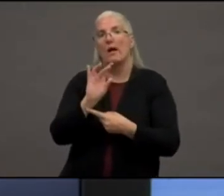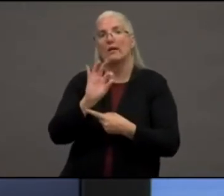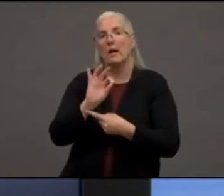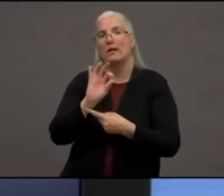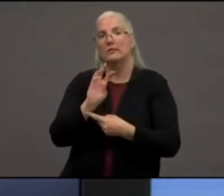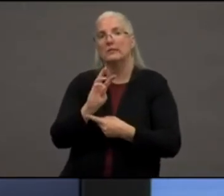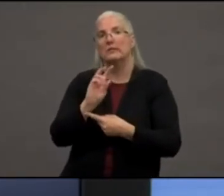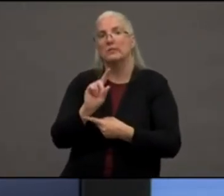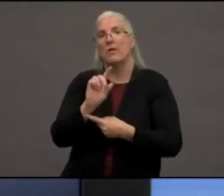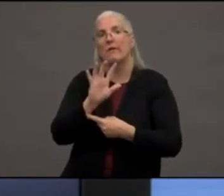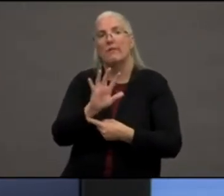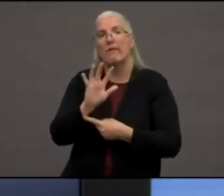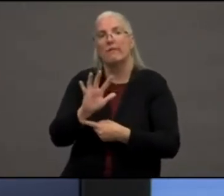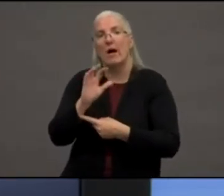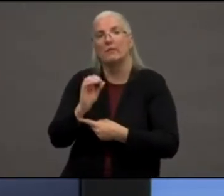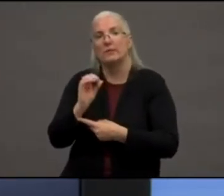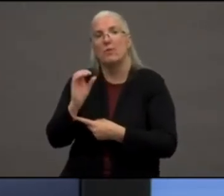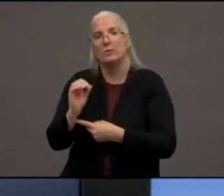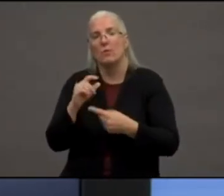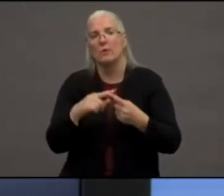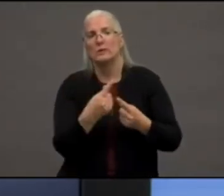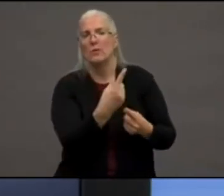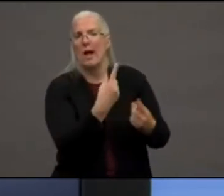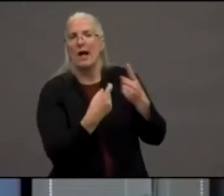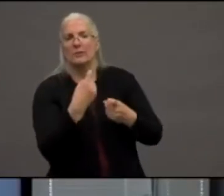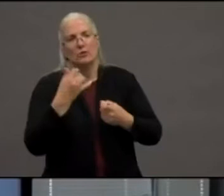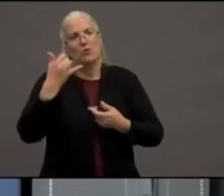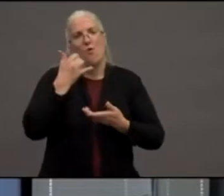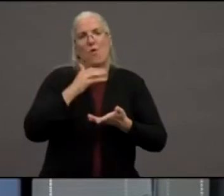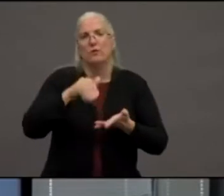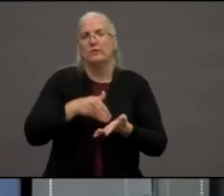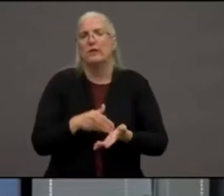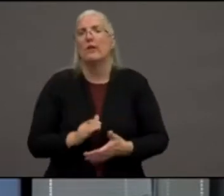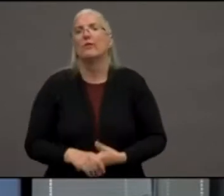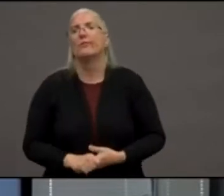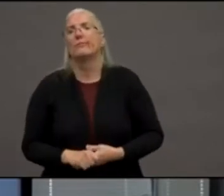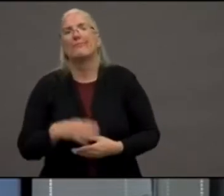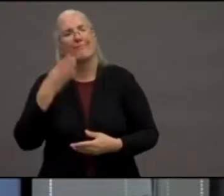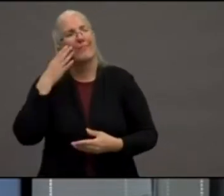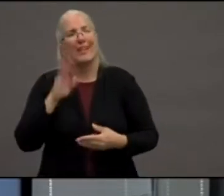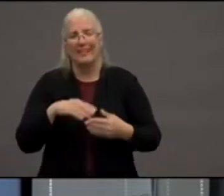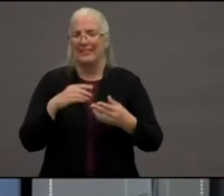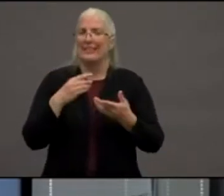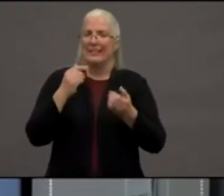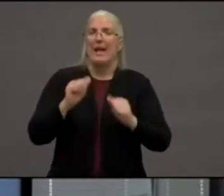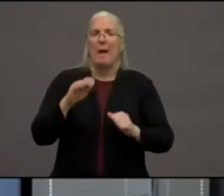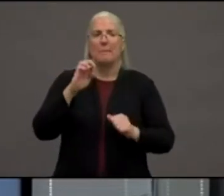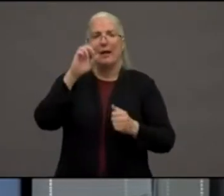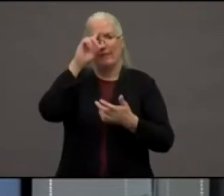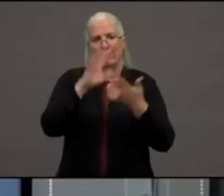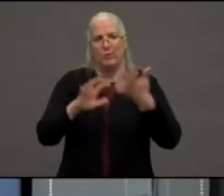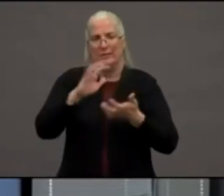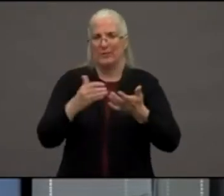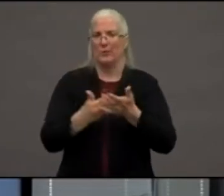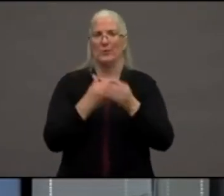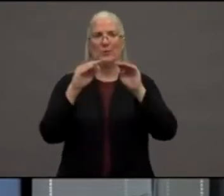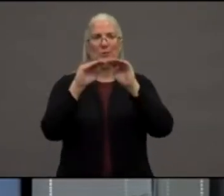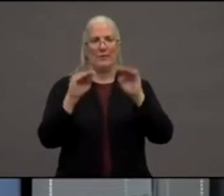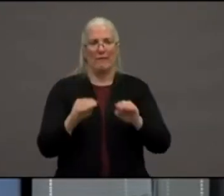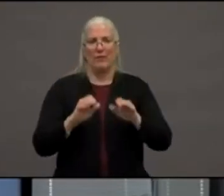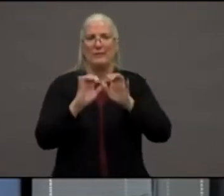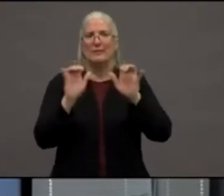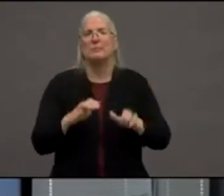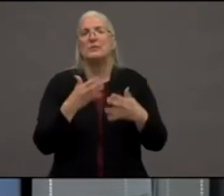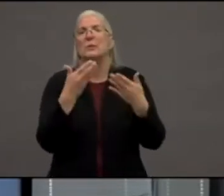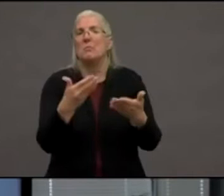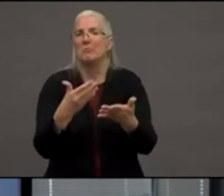these colors and tiers. And speaking of colors and tiers, a lot of people say, what do they mean? Yeah.